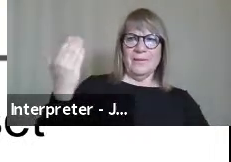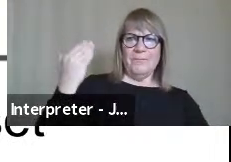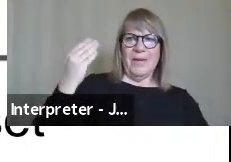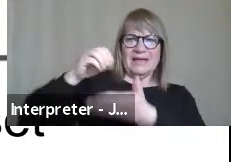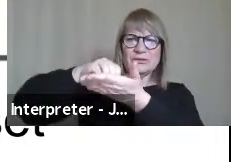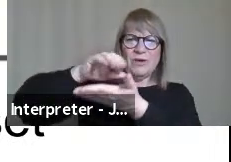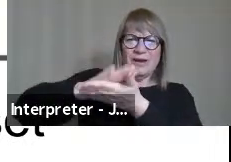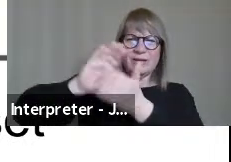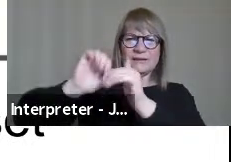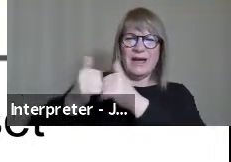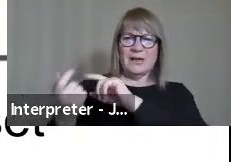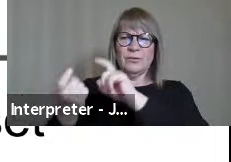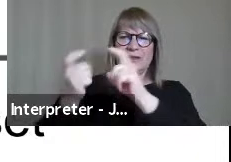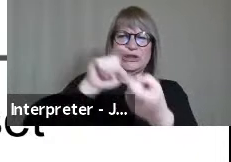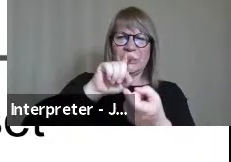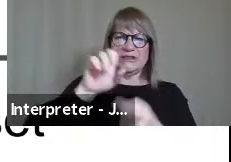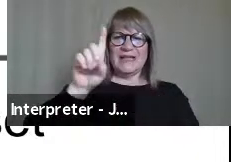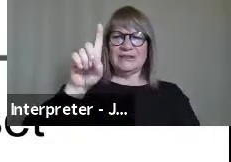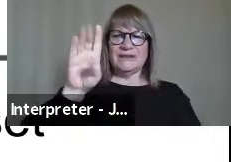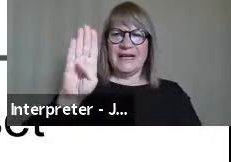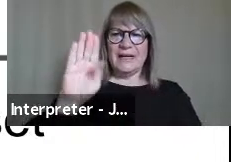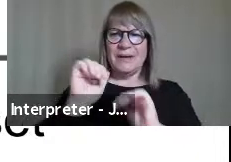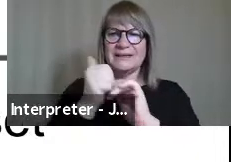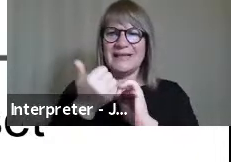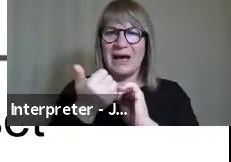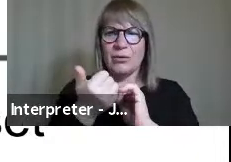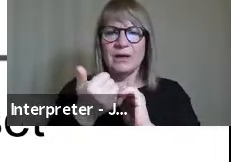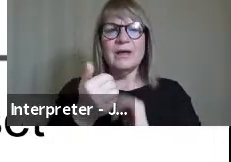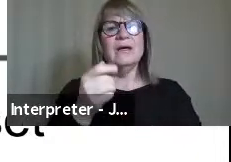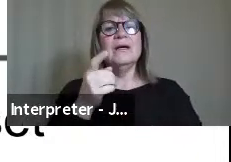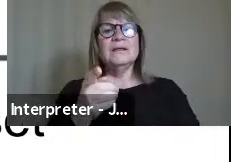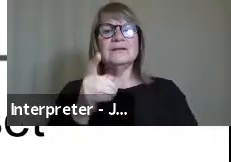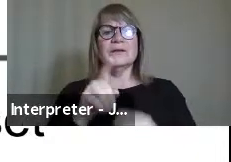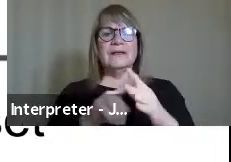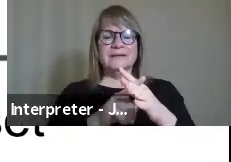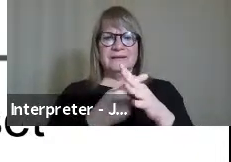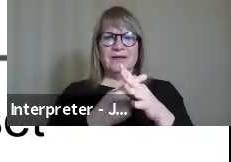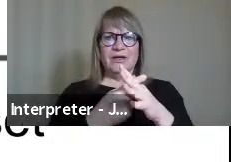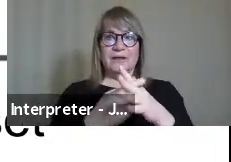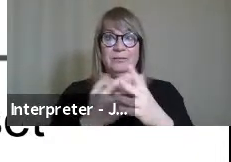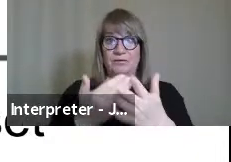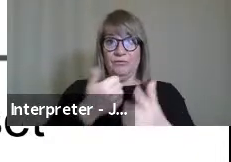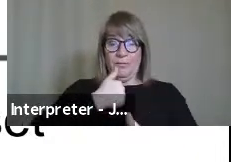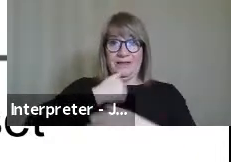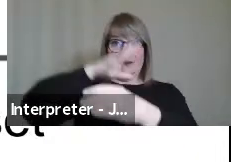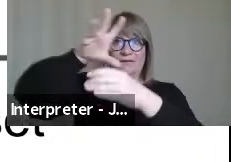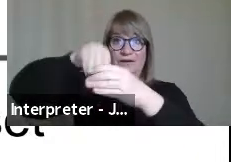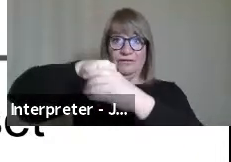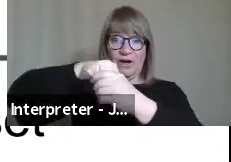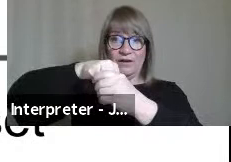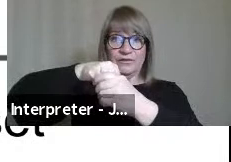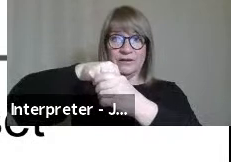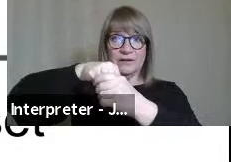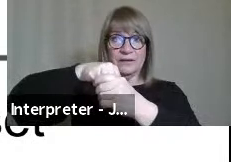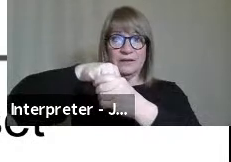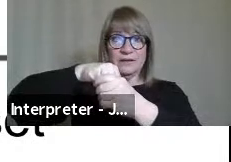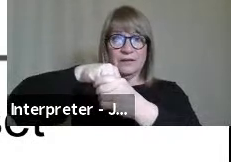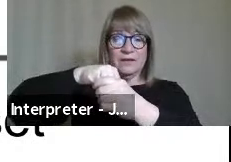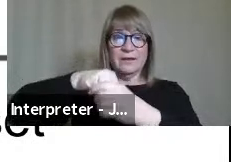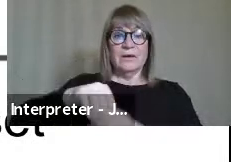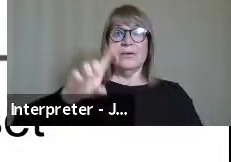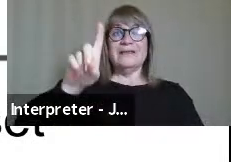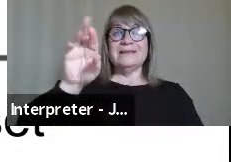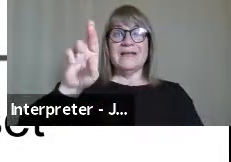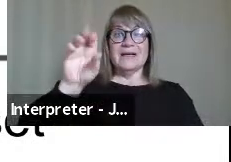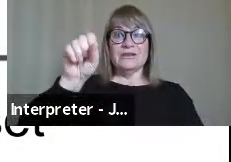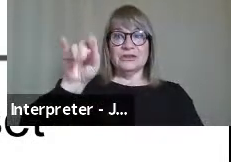rigorous databases um and so this all began uh before i got involved in the project when our pi um dr stern who gave the